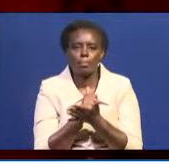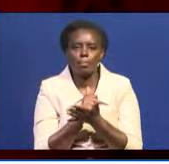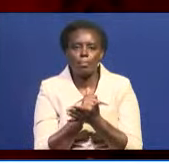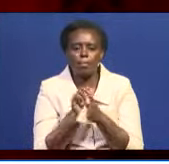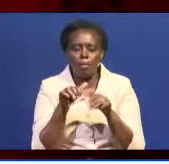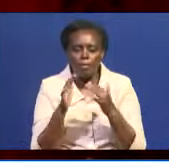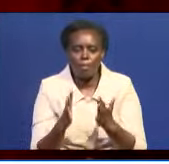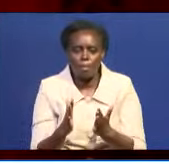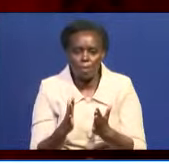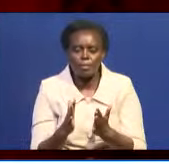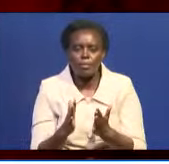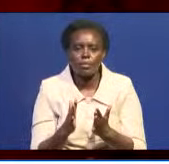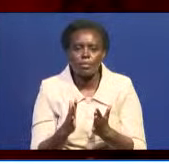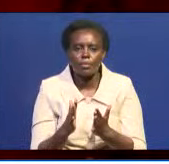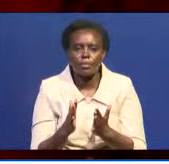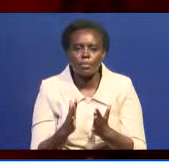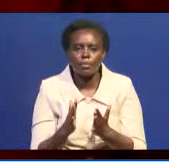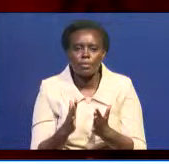the farmers